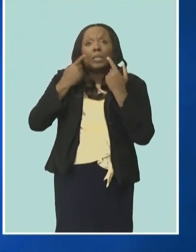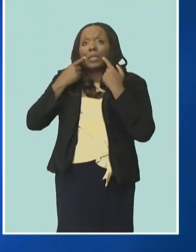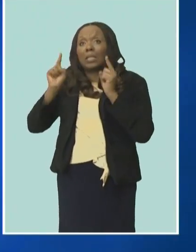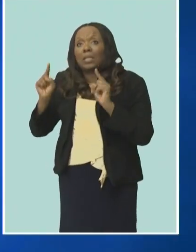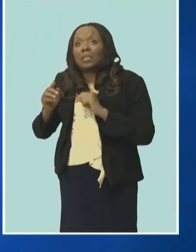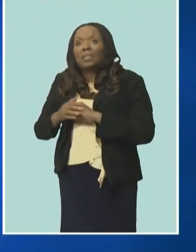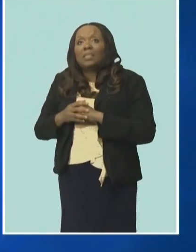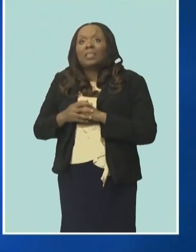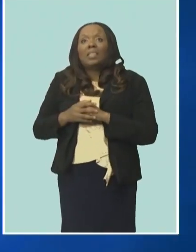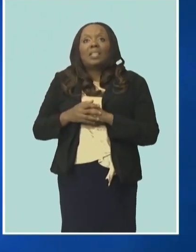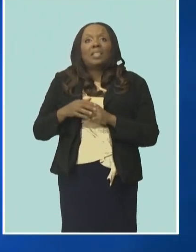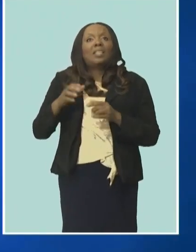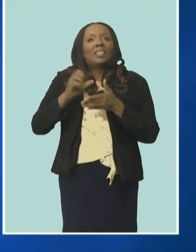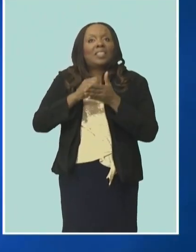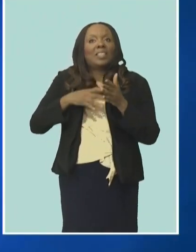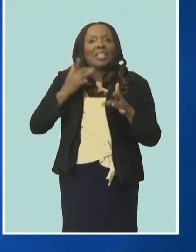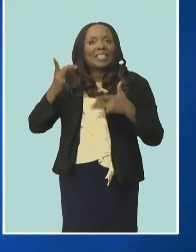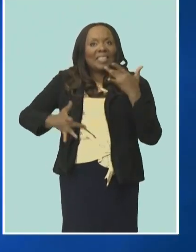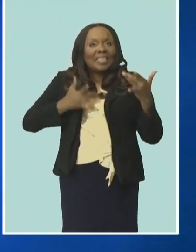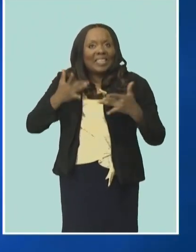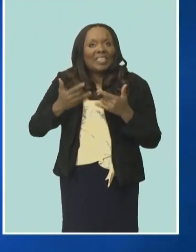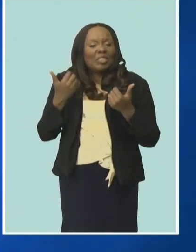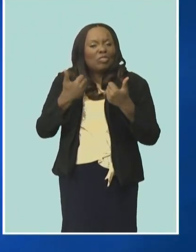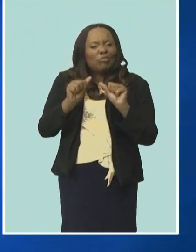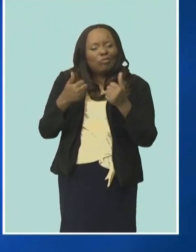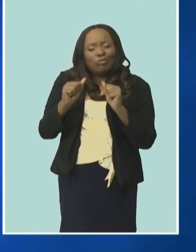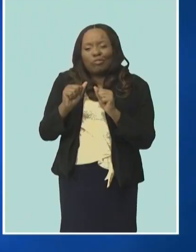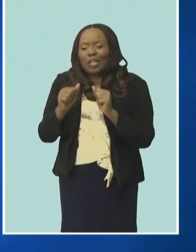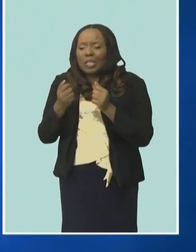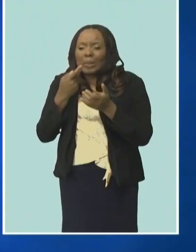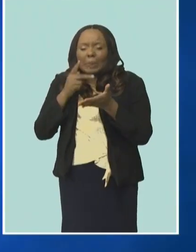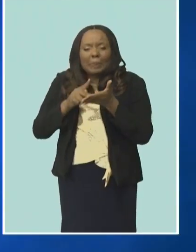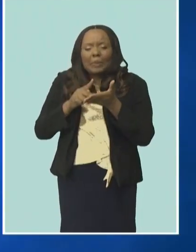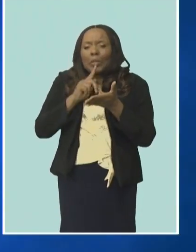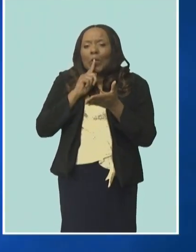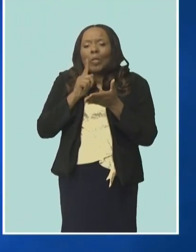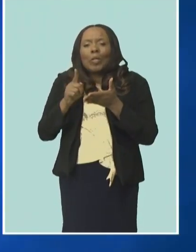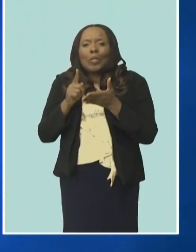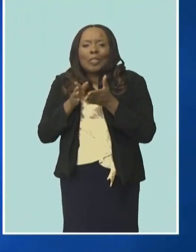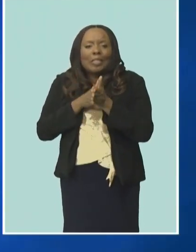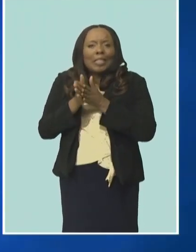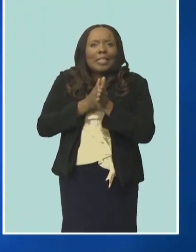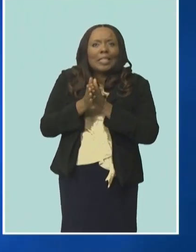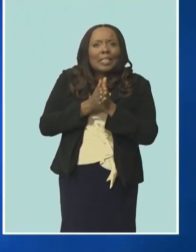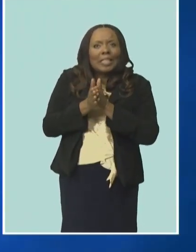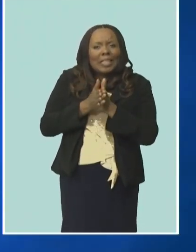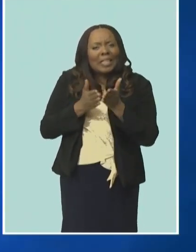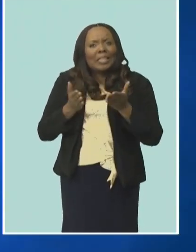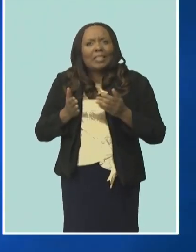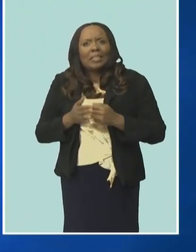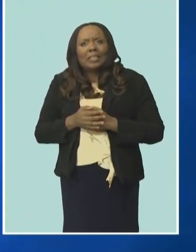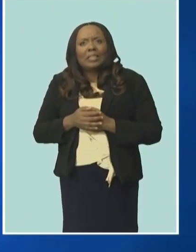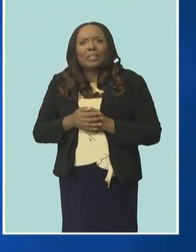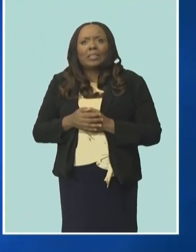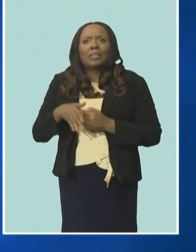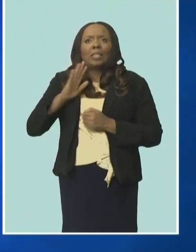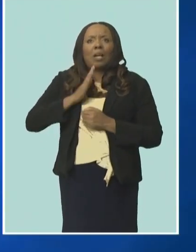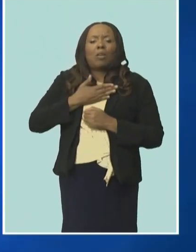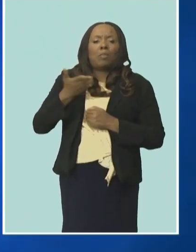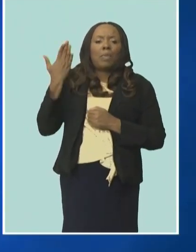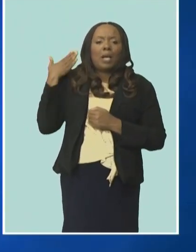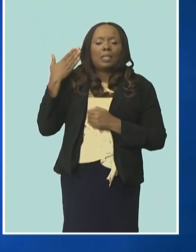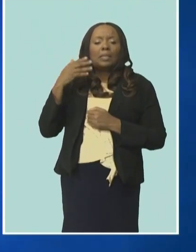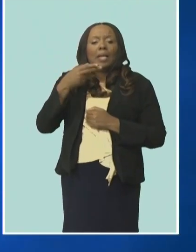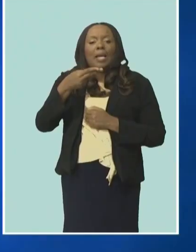because they were trying it out a little earlier and they were, quite amused. Our former head boy, he